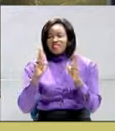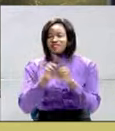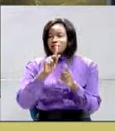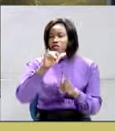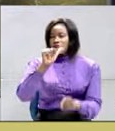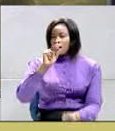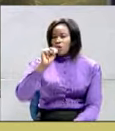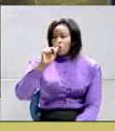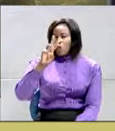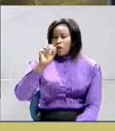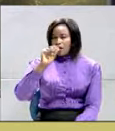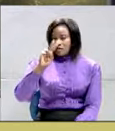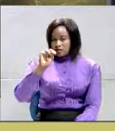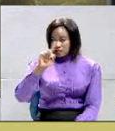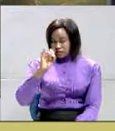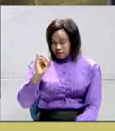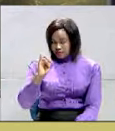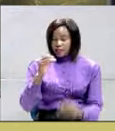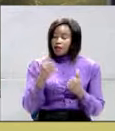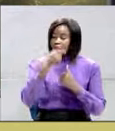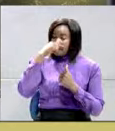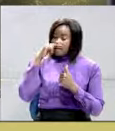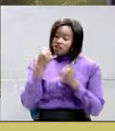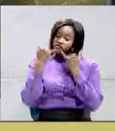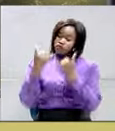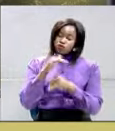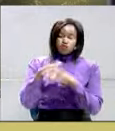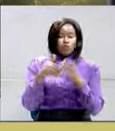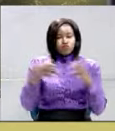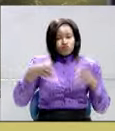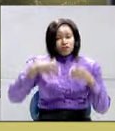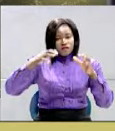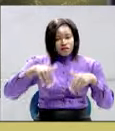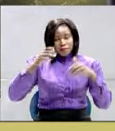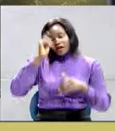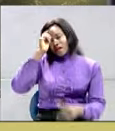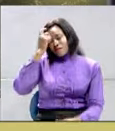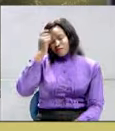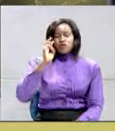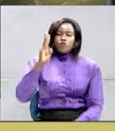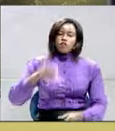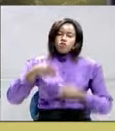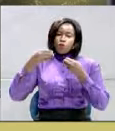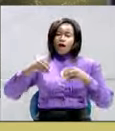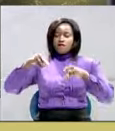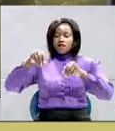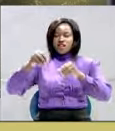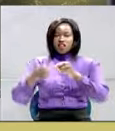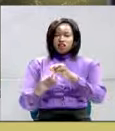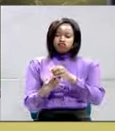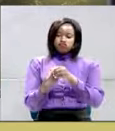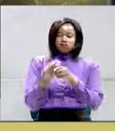in Central Region. Mr. Museveni assured the farmers that the government is going to supply them fertilizers to help them improve the